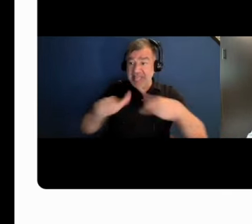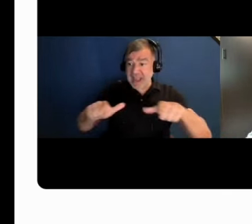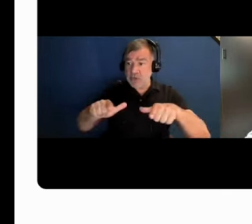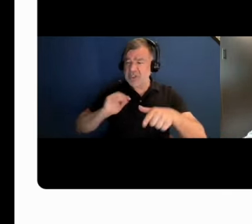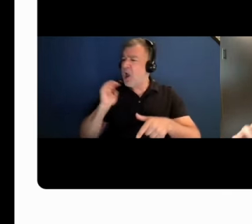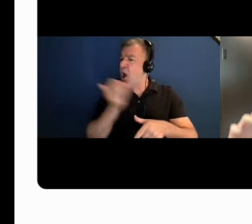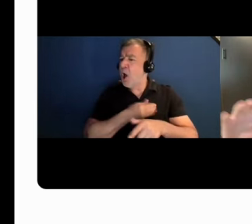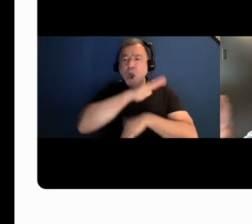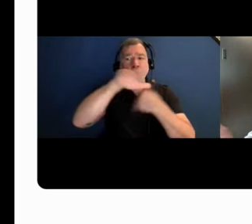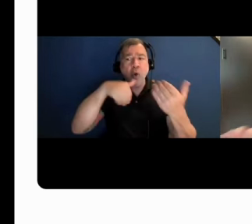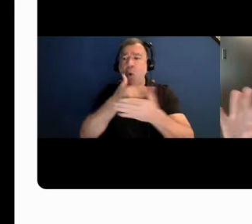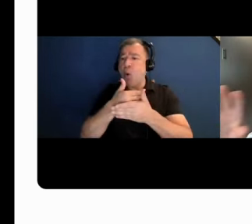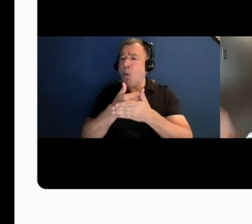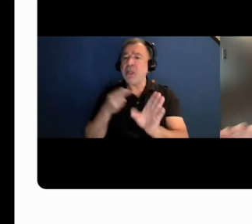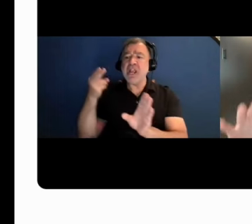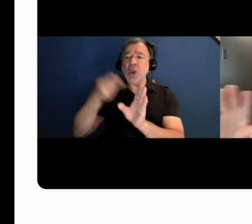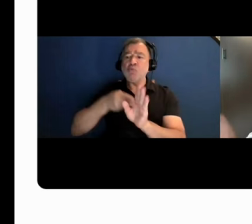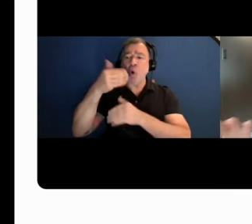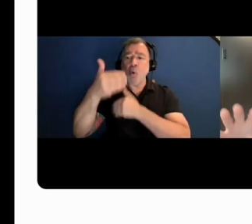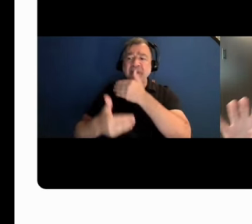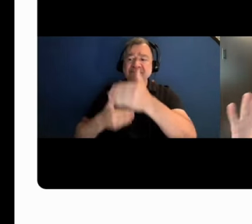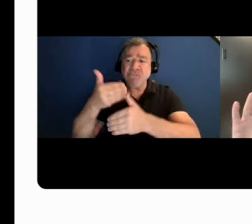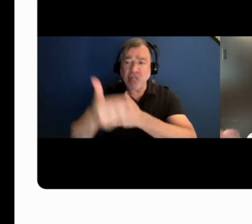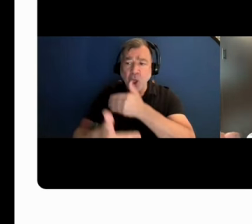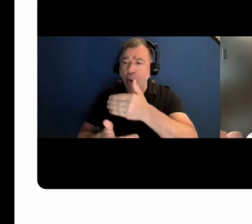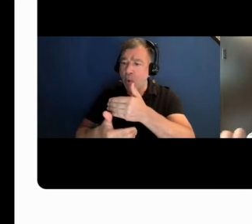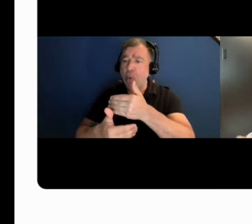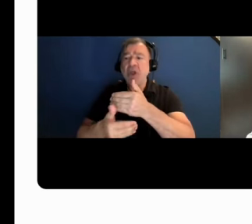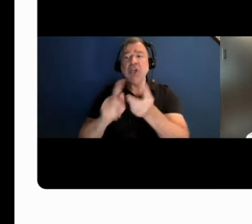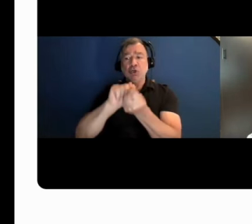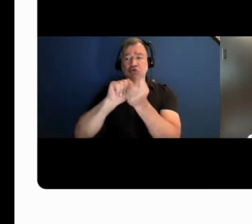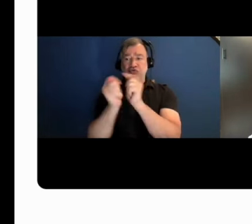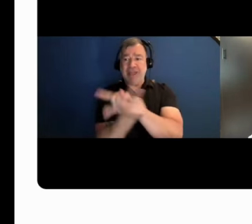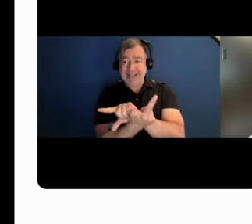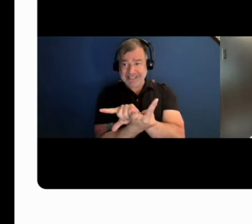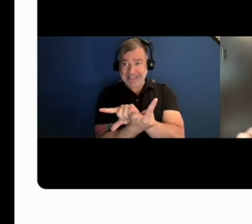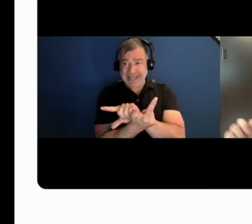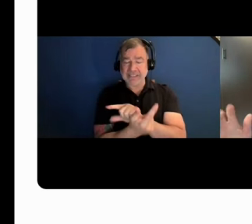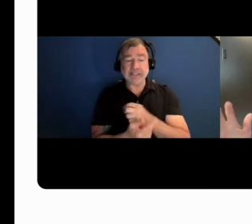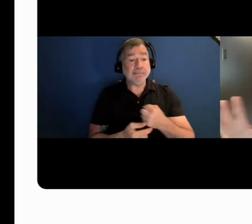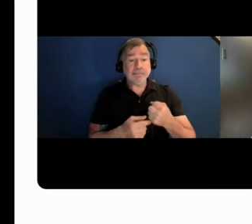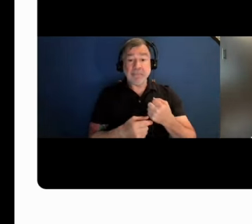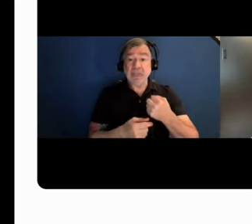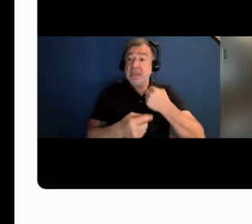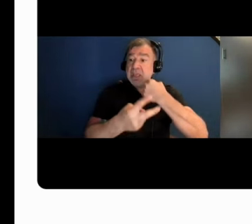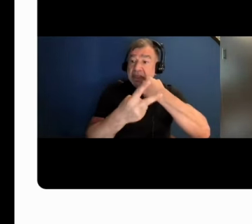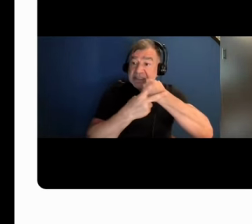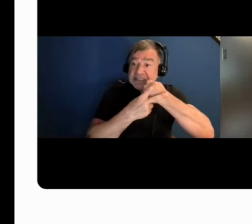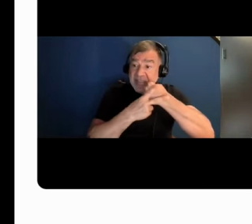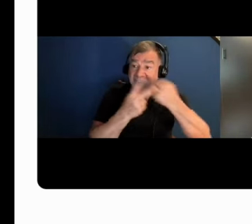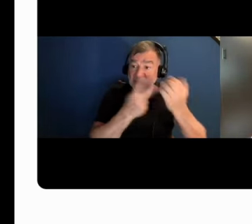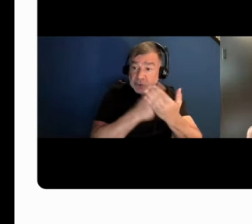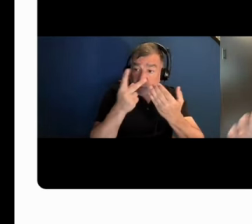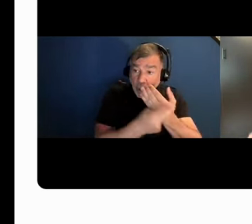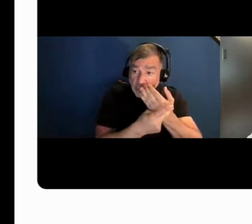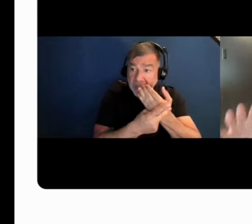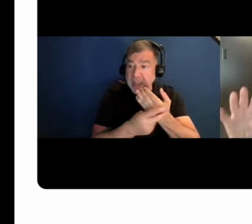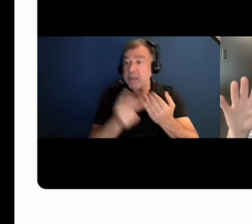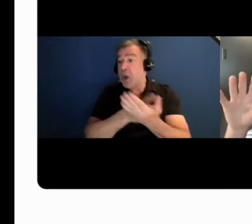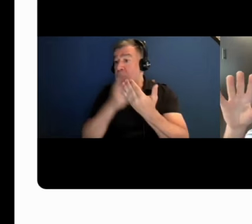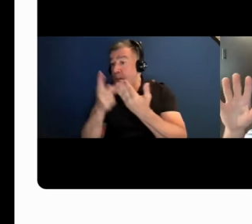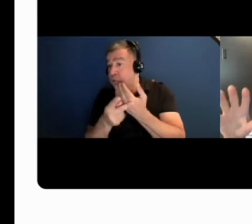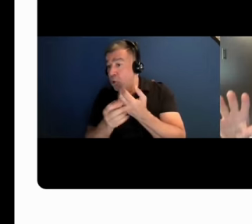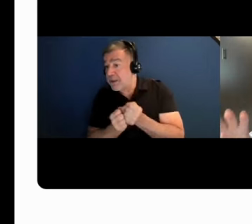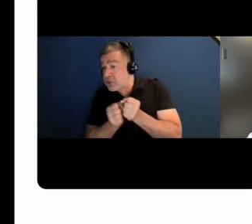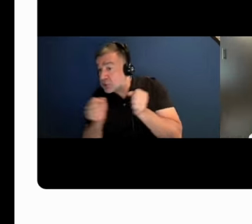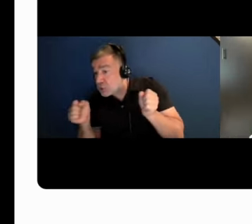flow, the dashboard, the savings portal where you manage your account, the program disclosure, the legal documents.